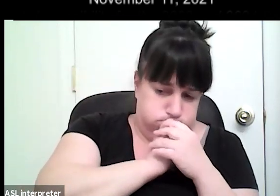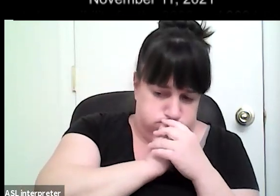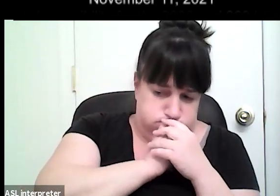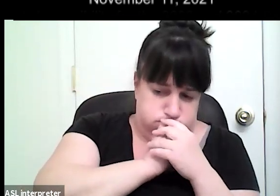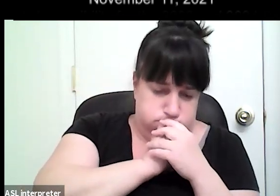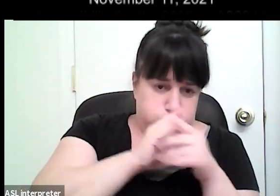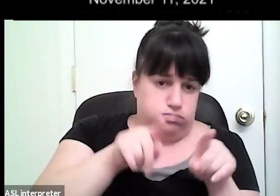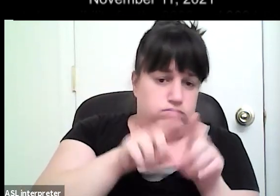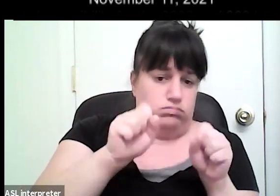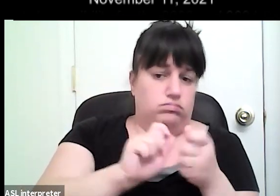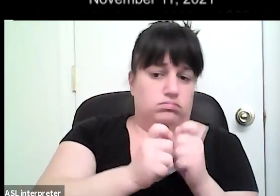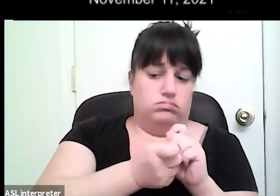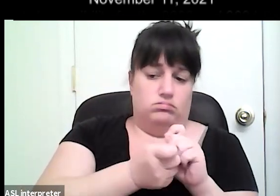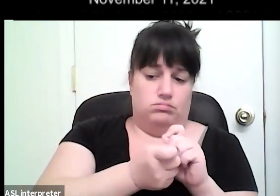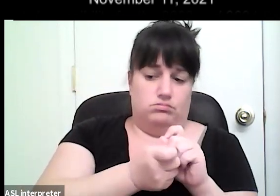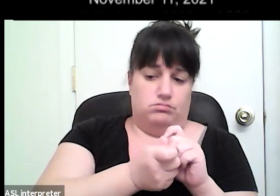I can also change